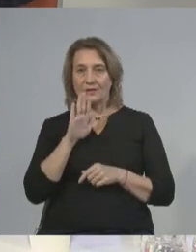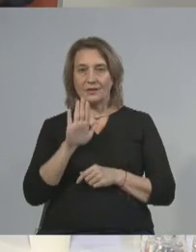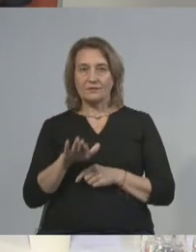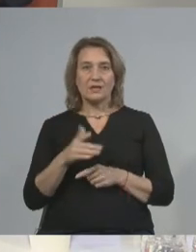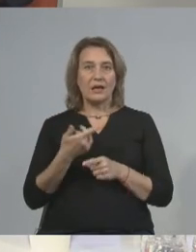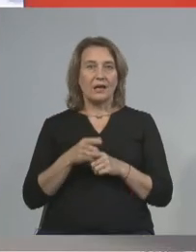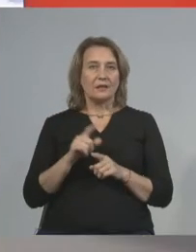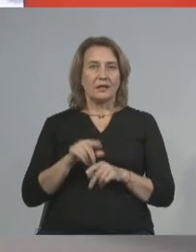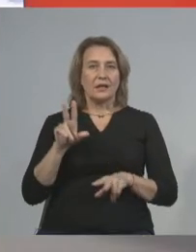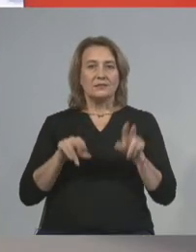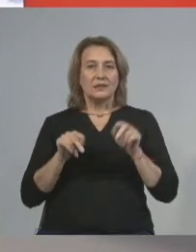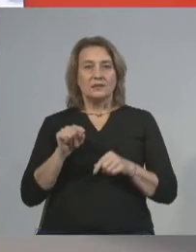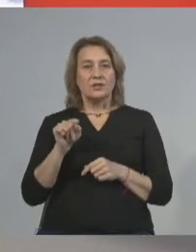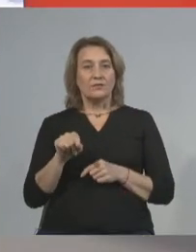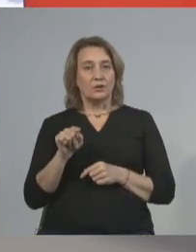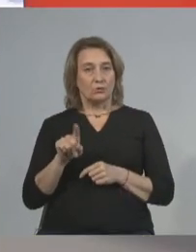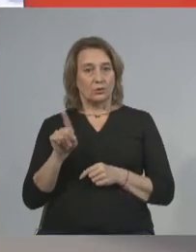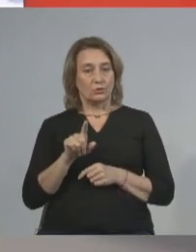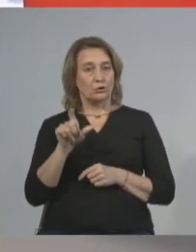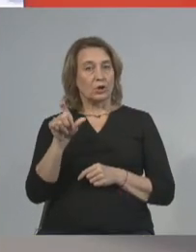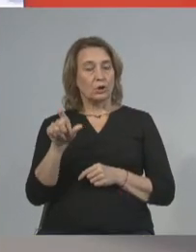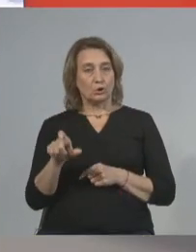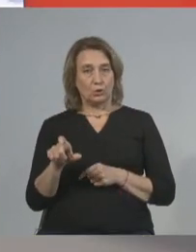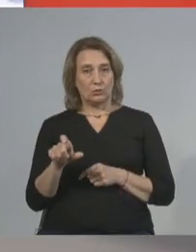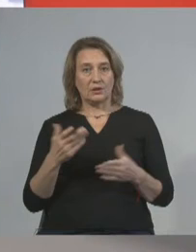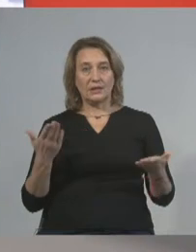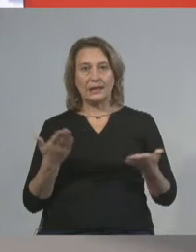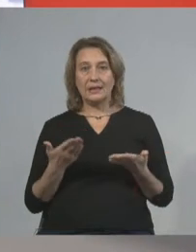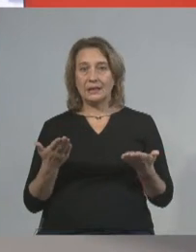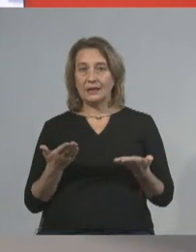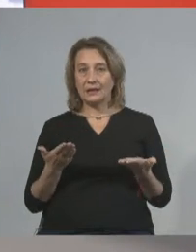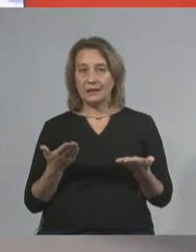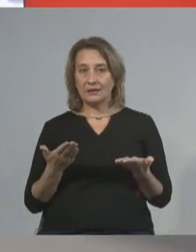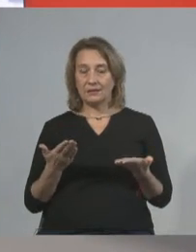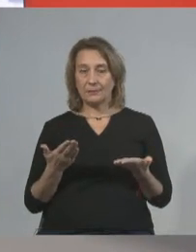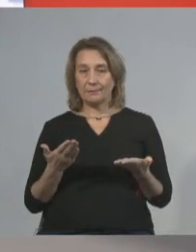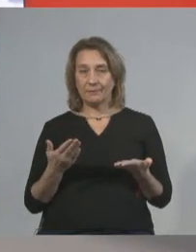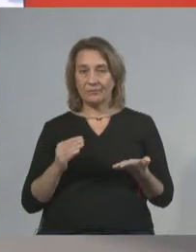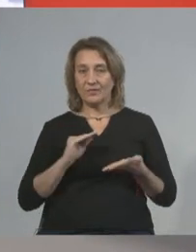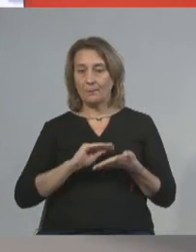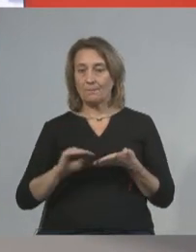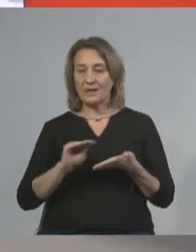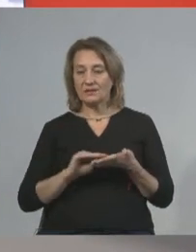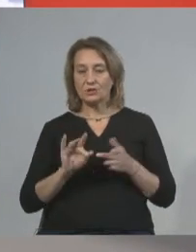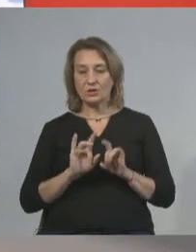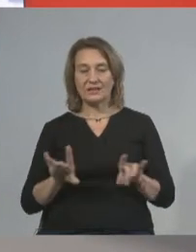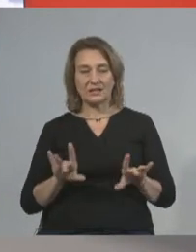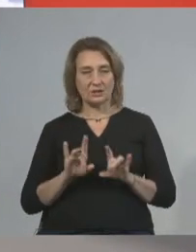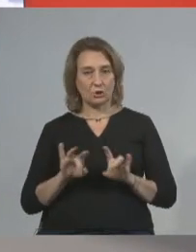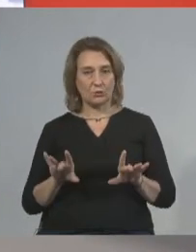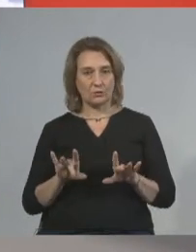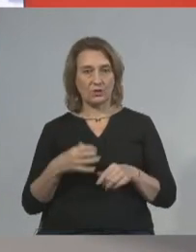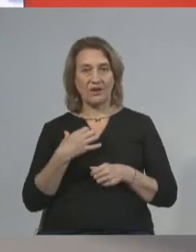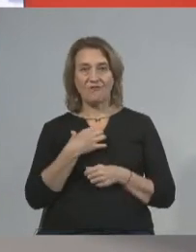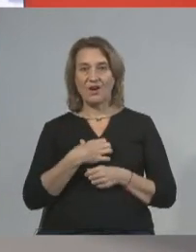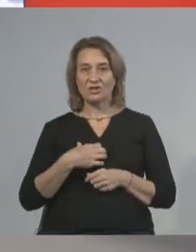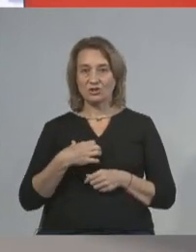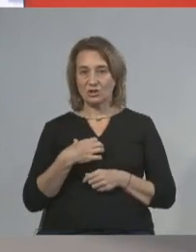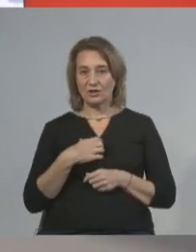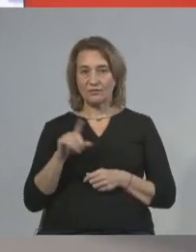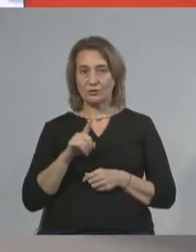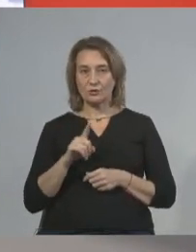speech it seems to me that it depends on the person and on the message of which uh